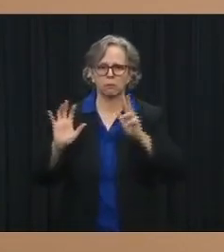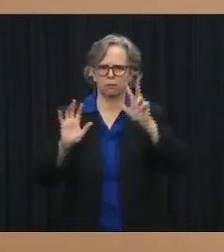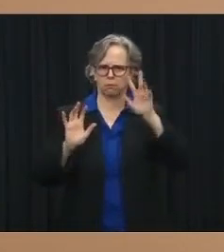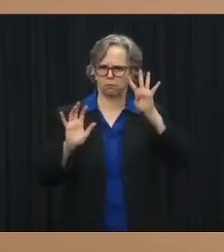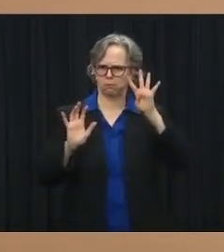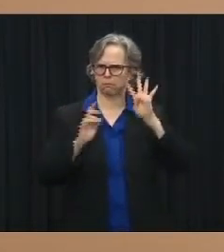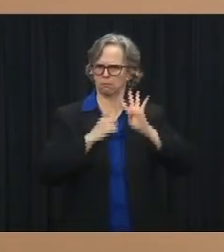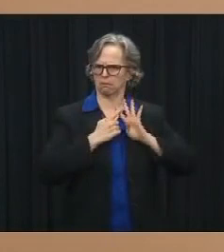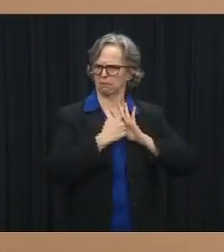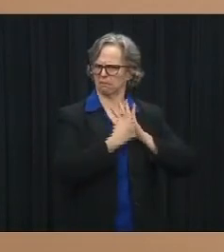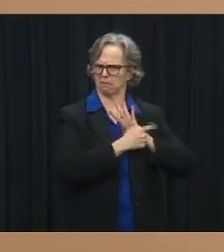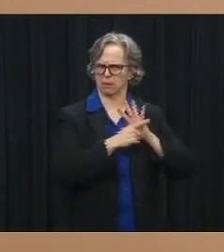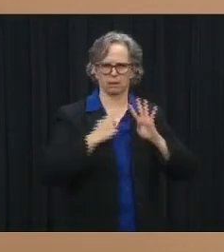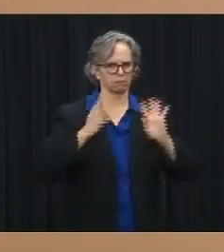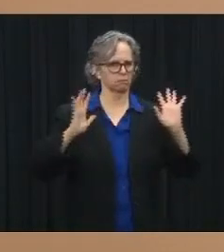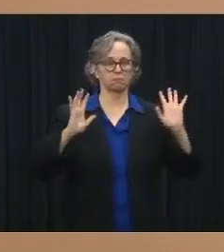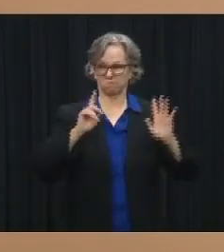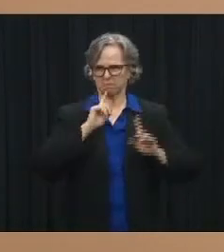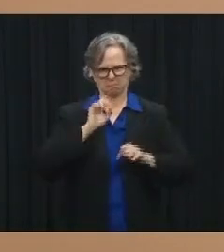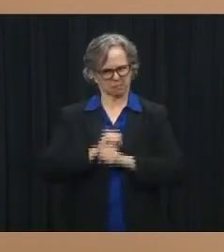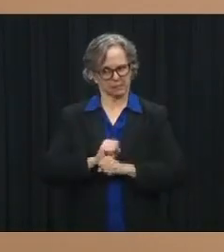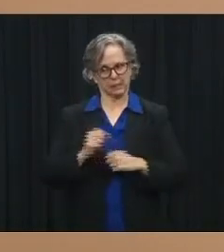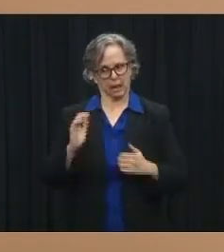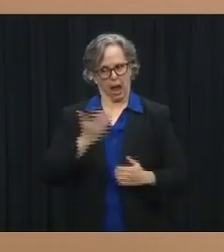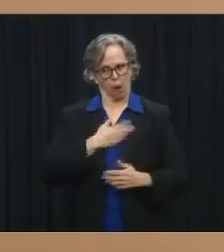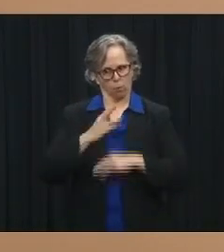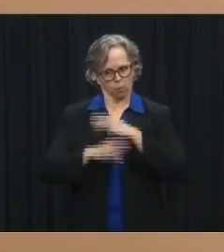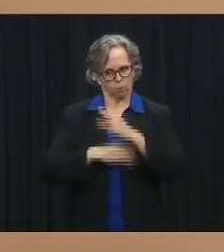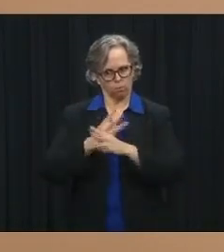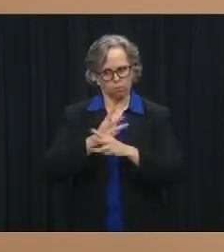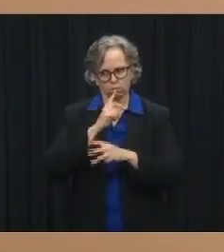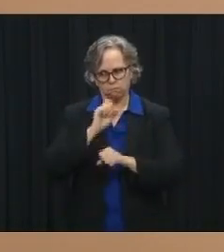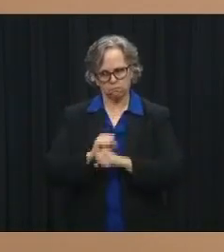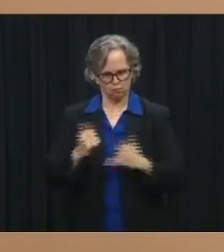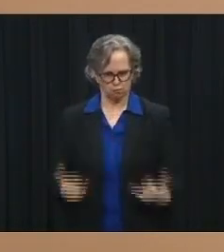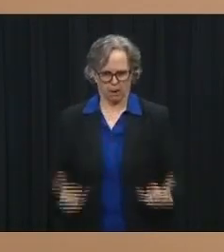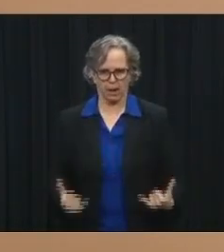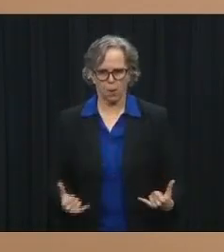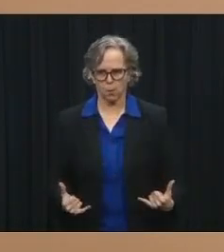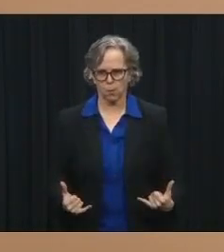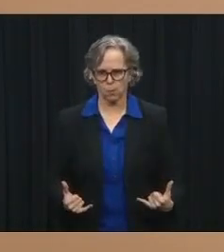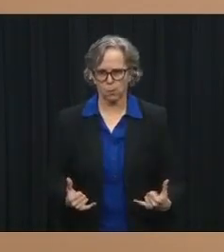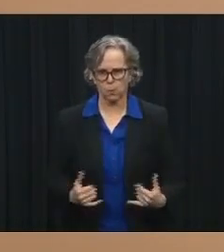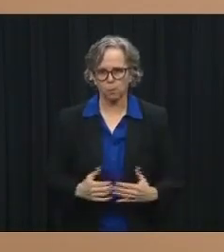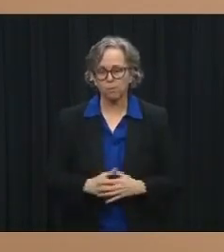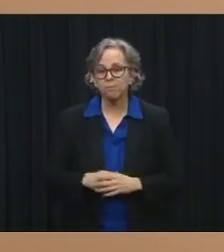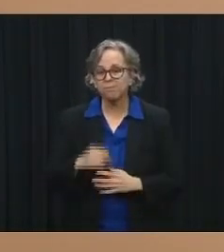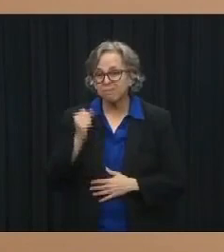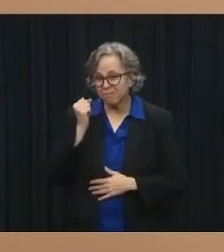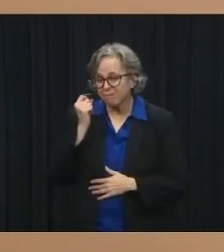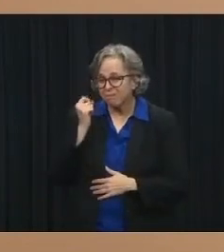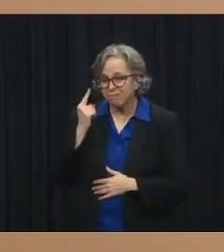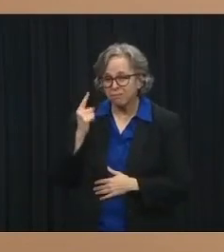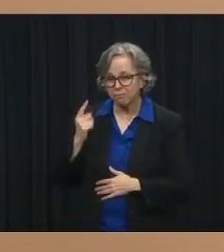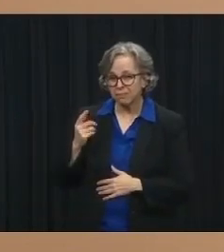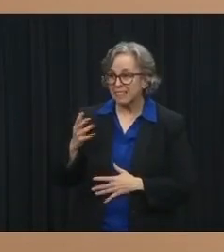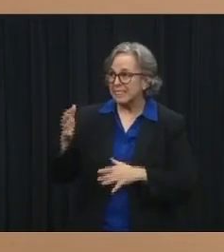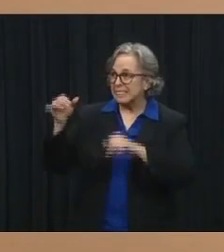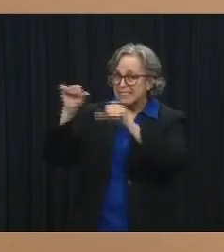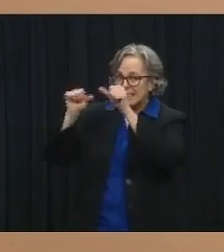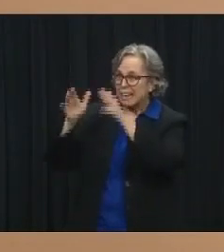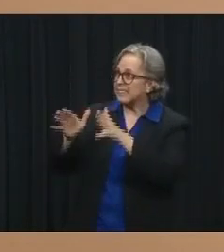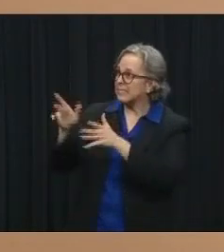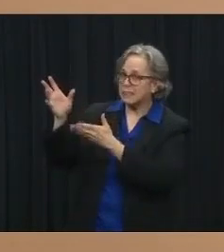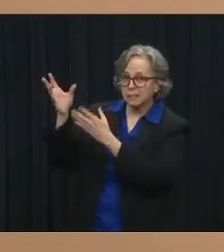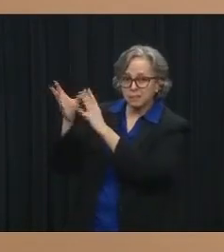that we are living in. And again, I implore, and many of us are working, I'm talking to scientists, I'd love to talk to Dr. Katz